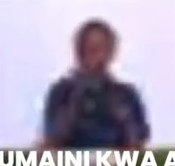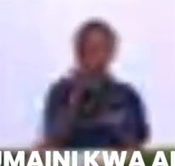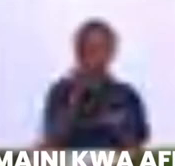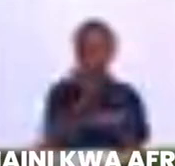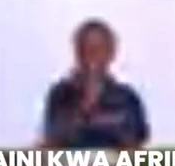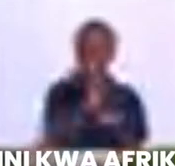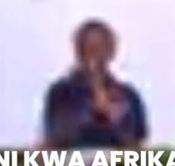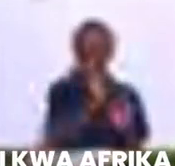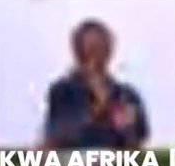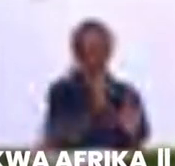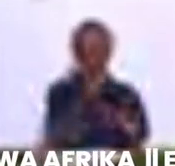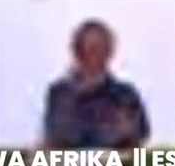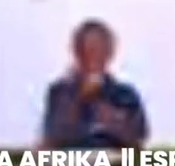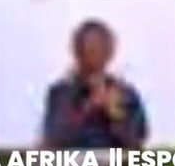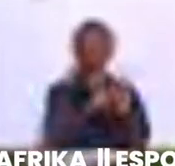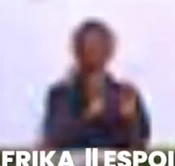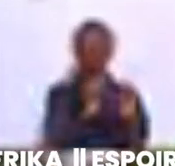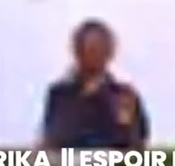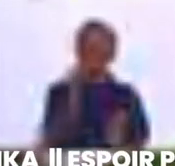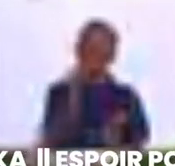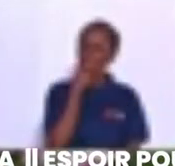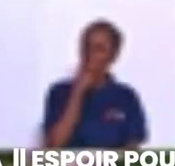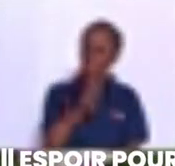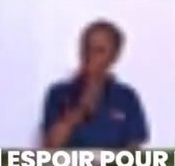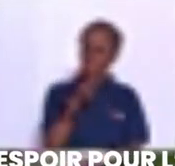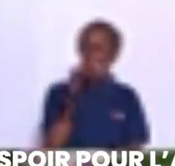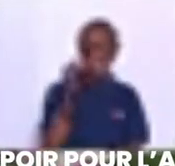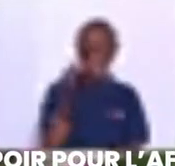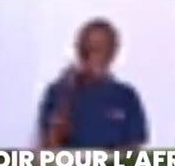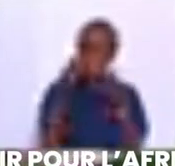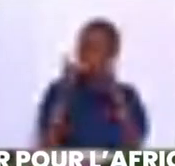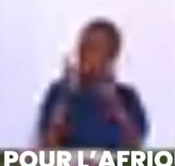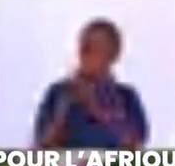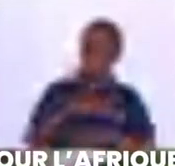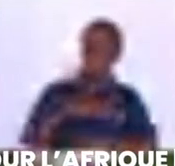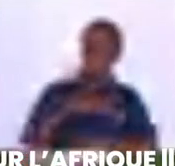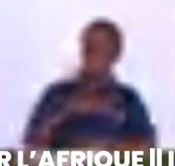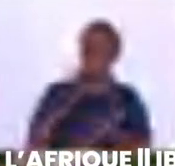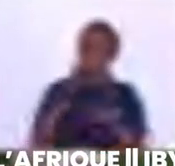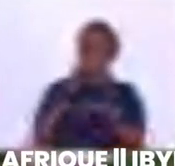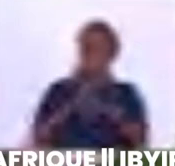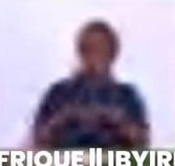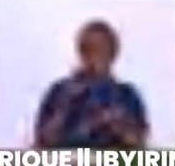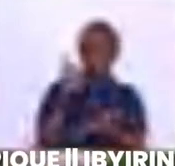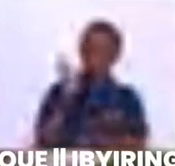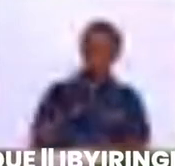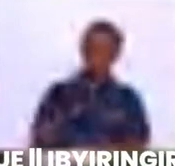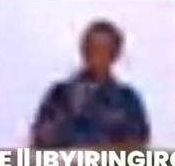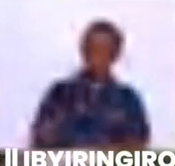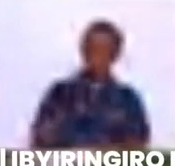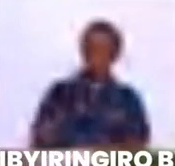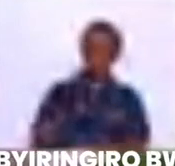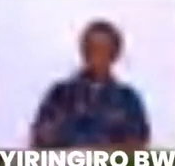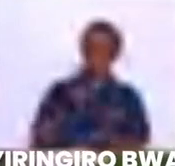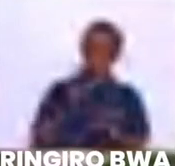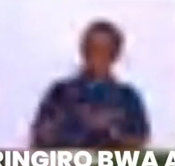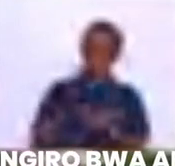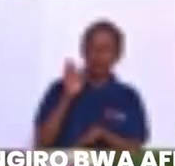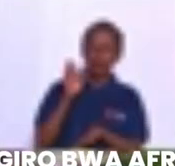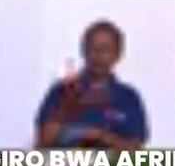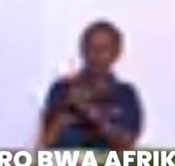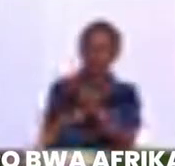no, that is not right. But men, listen to this. When women or when a woman